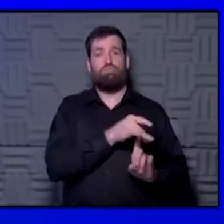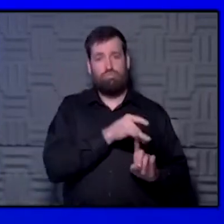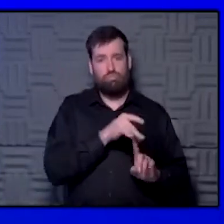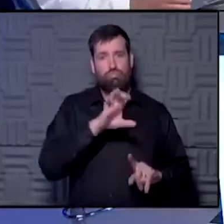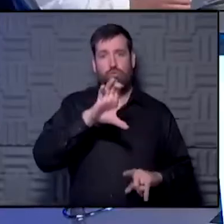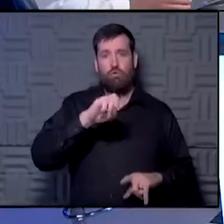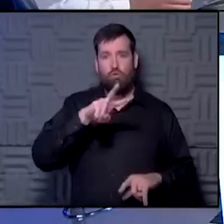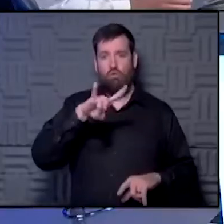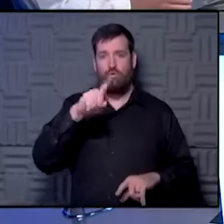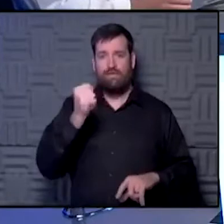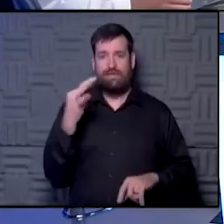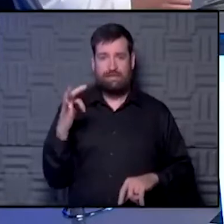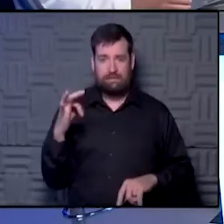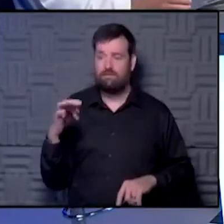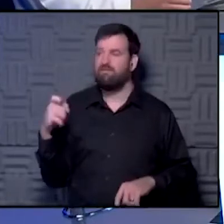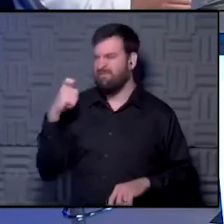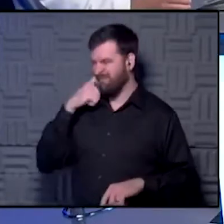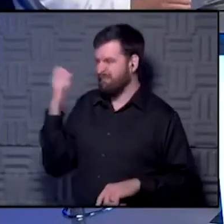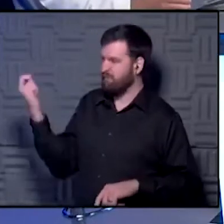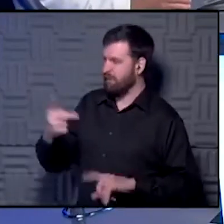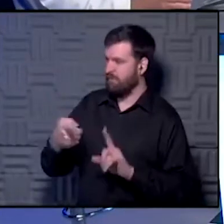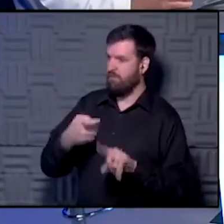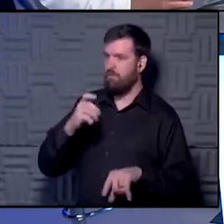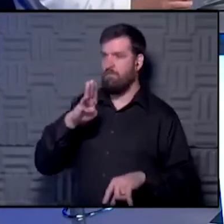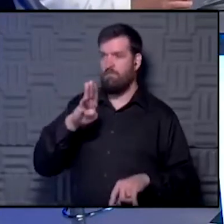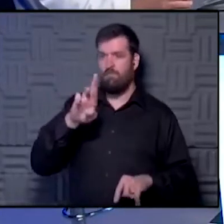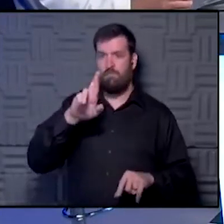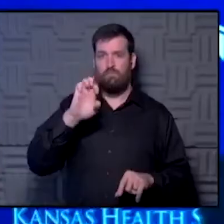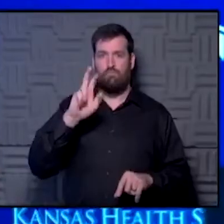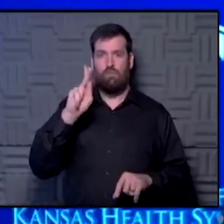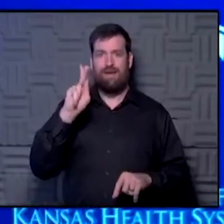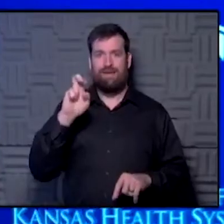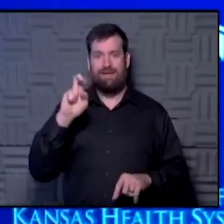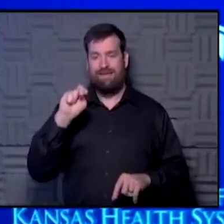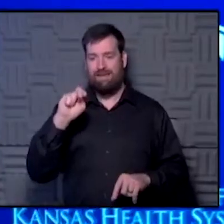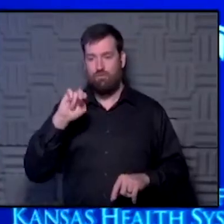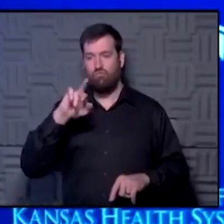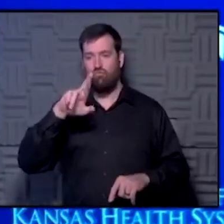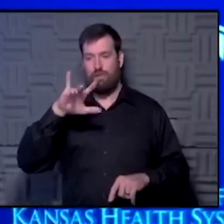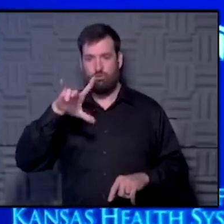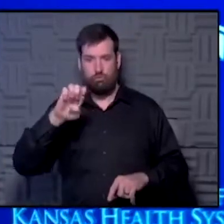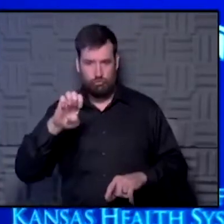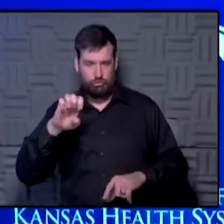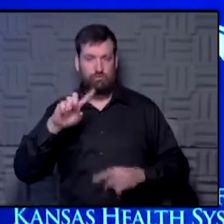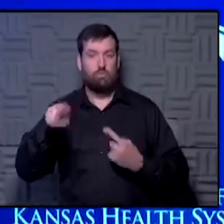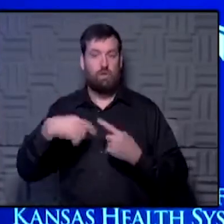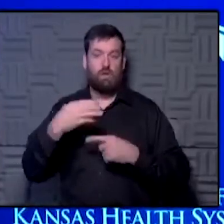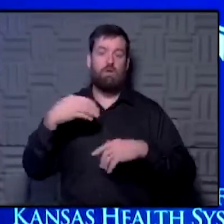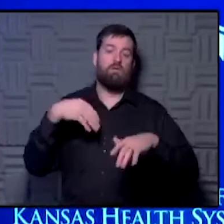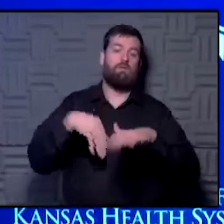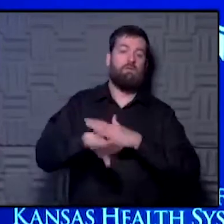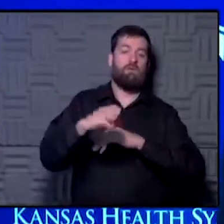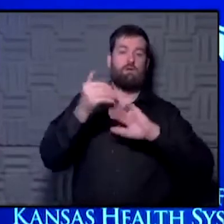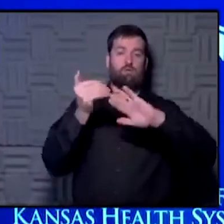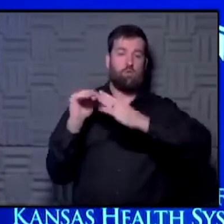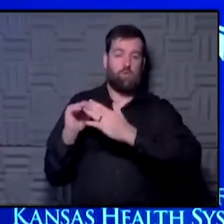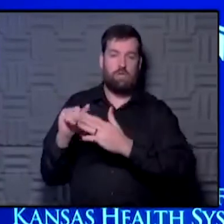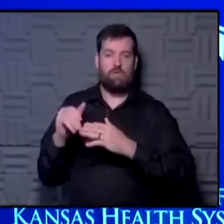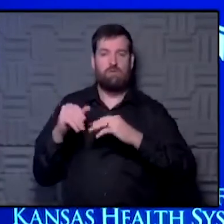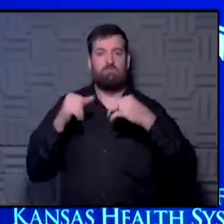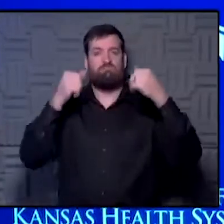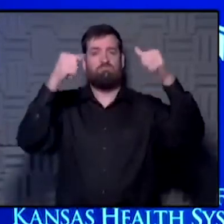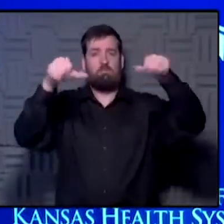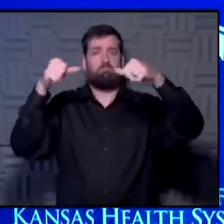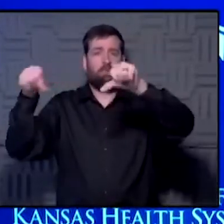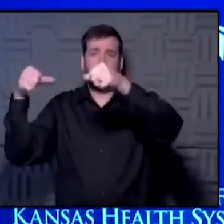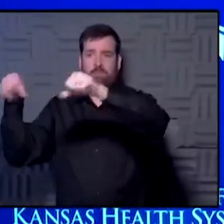So. Yeah, I just got back from Breckenridge, and to your point, when you're walking into the community, they had signs